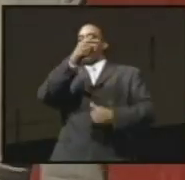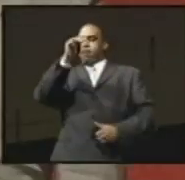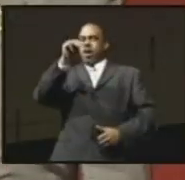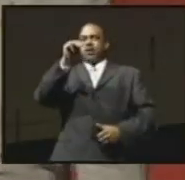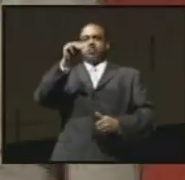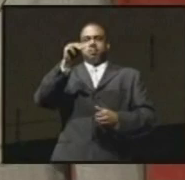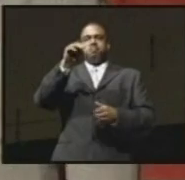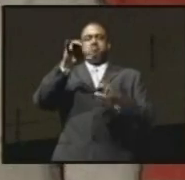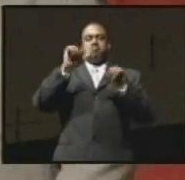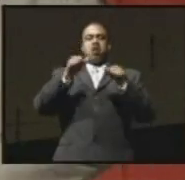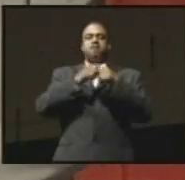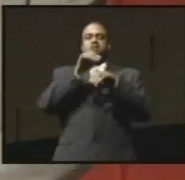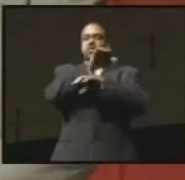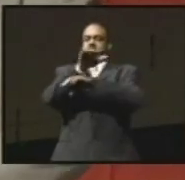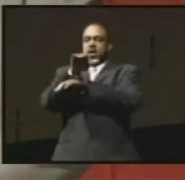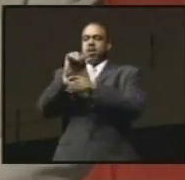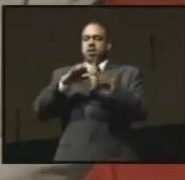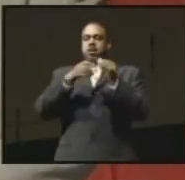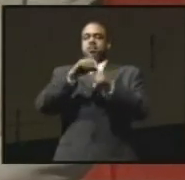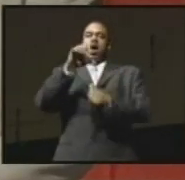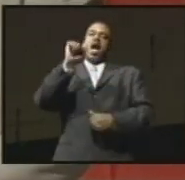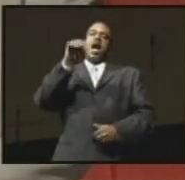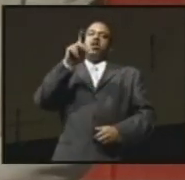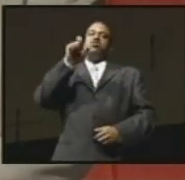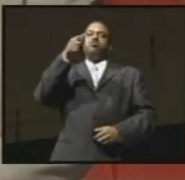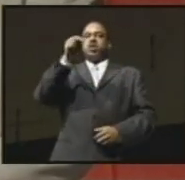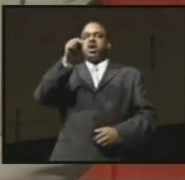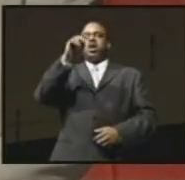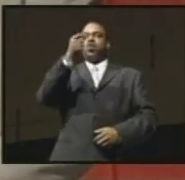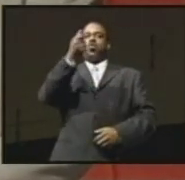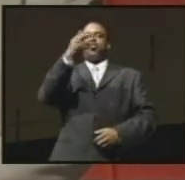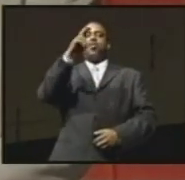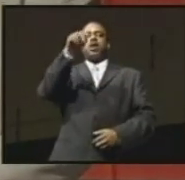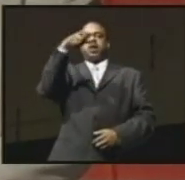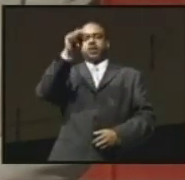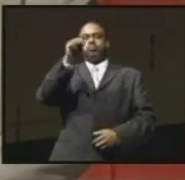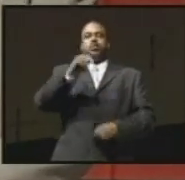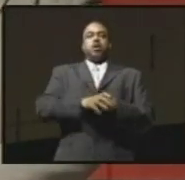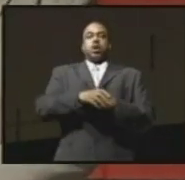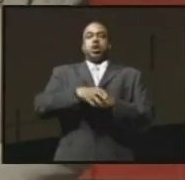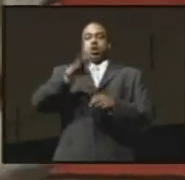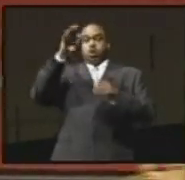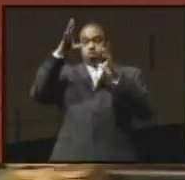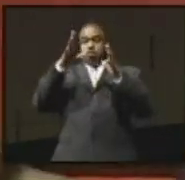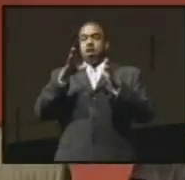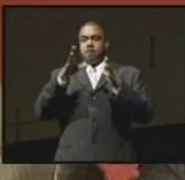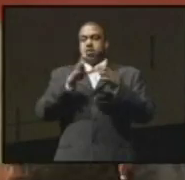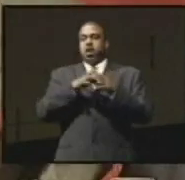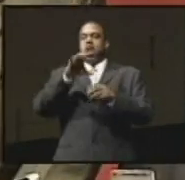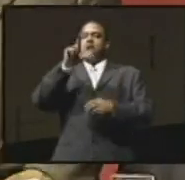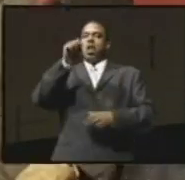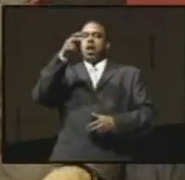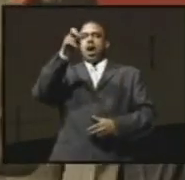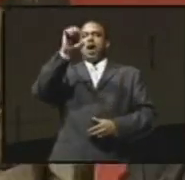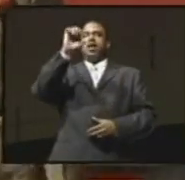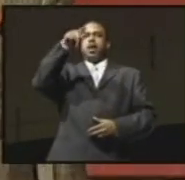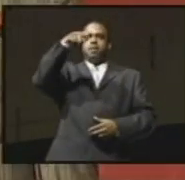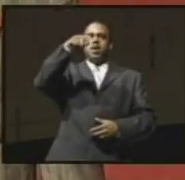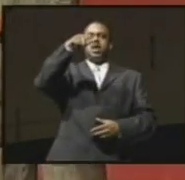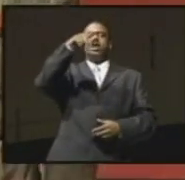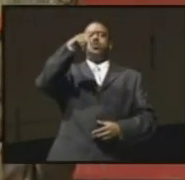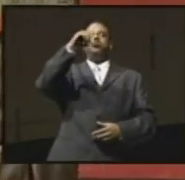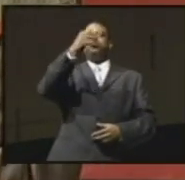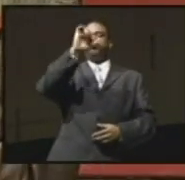his behalf this evening, Mr. Adrian Green. The Reverend Lonnie Peake Jr., President and CEO